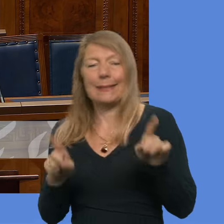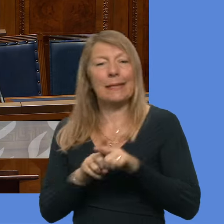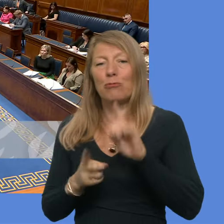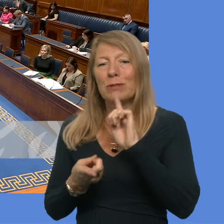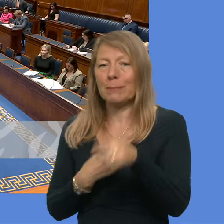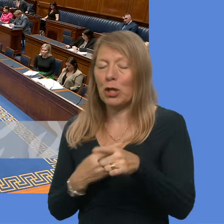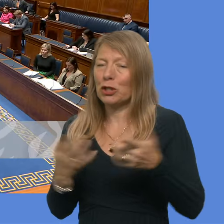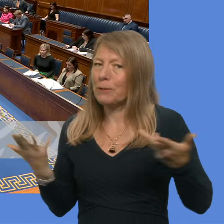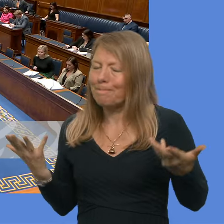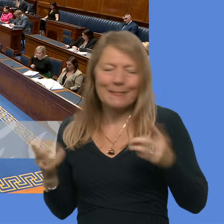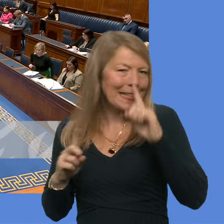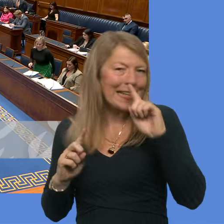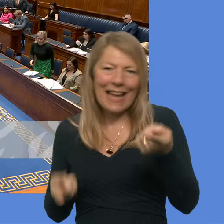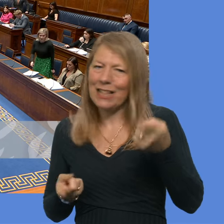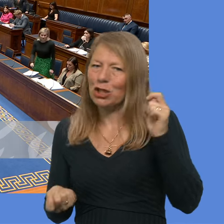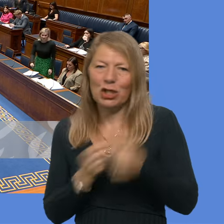reduced. Liv Rogan.